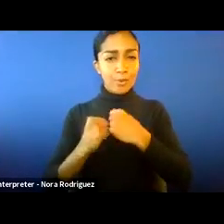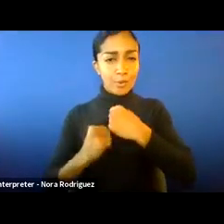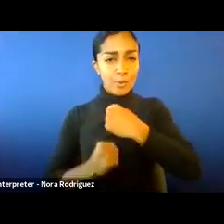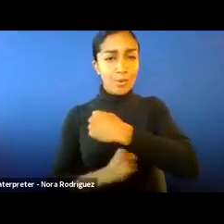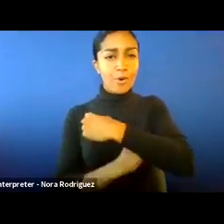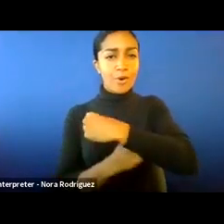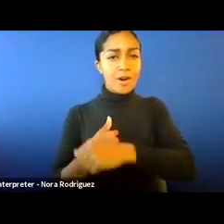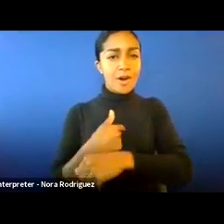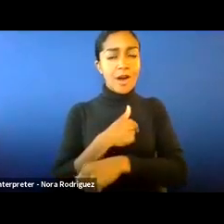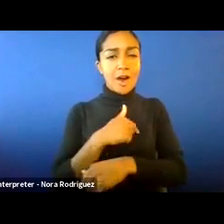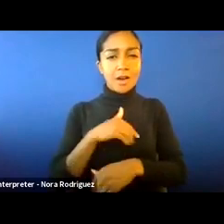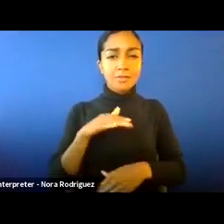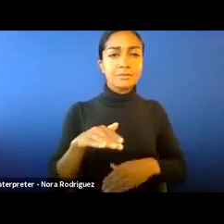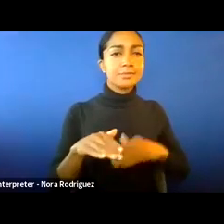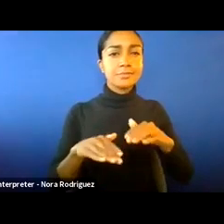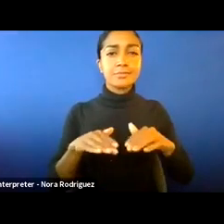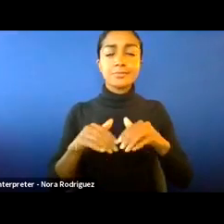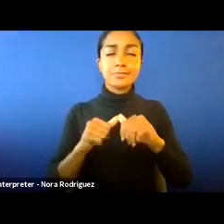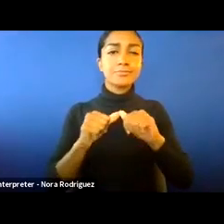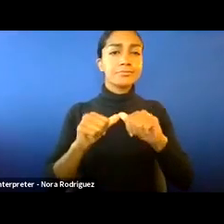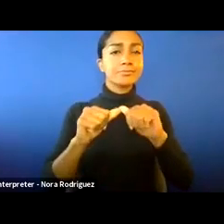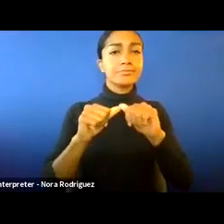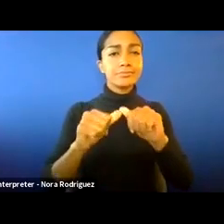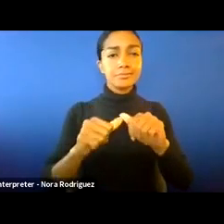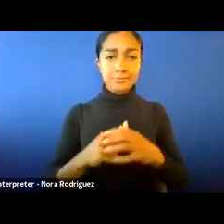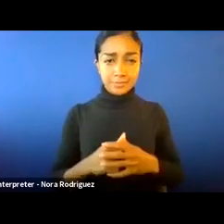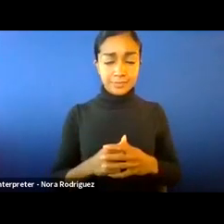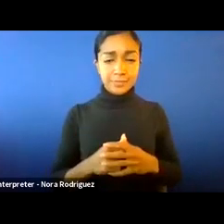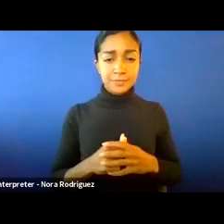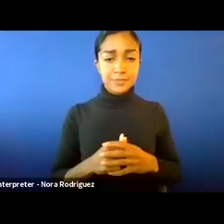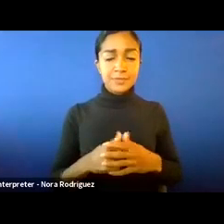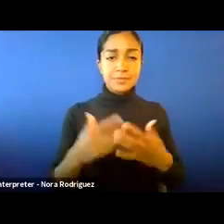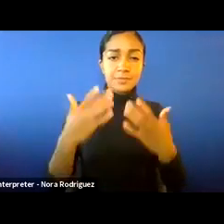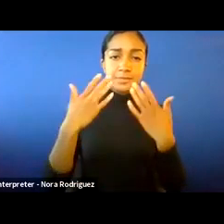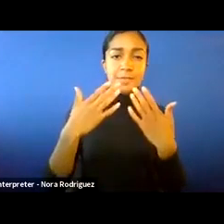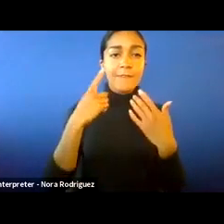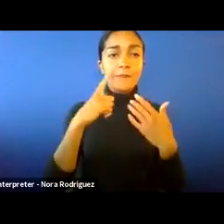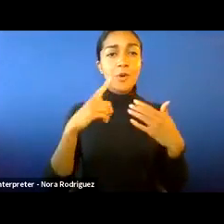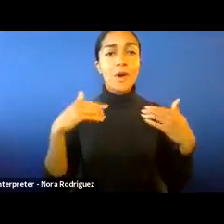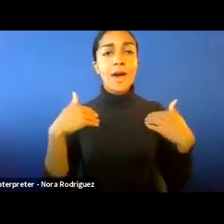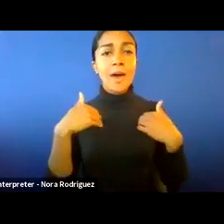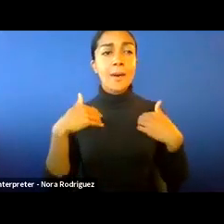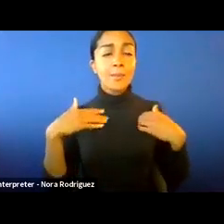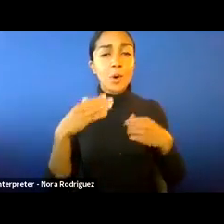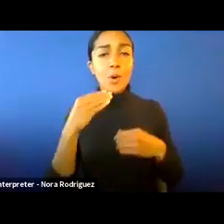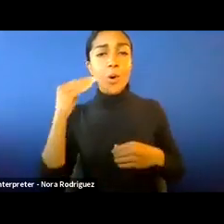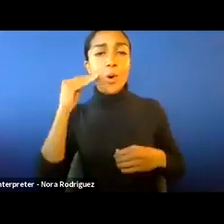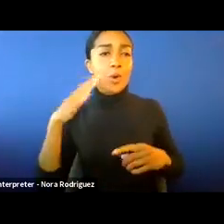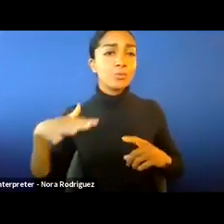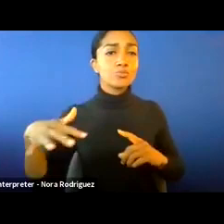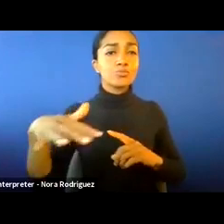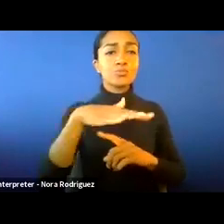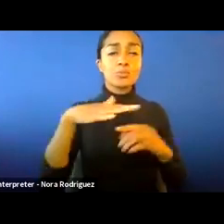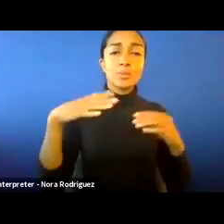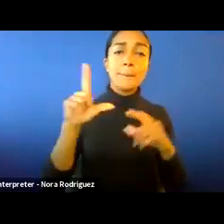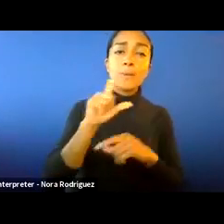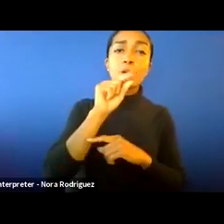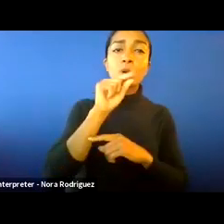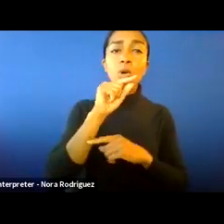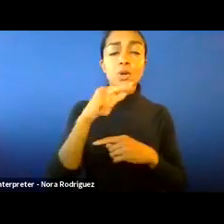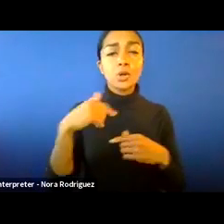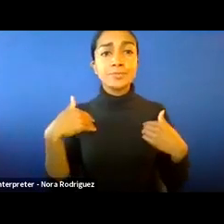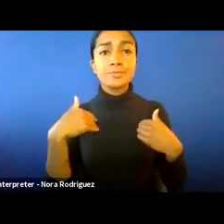us relentlessly. We give thanks for the habitats for the birds and mammals and amphibians